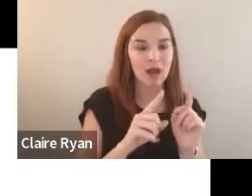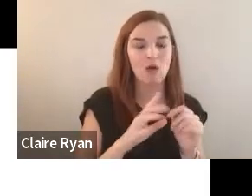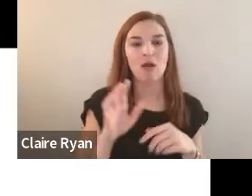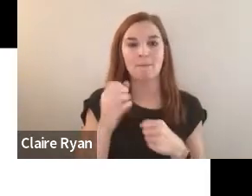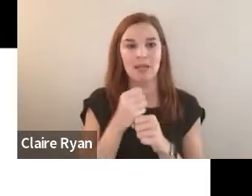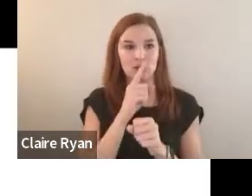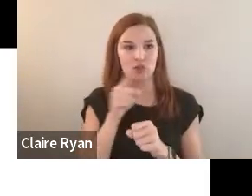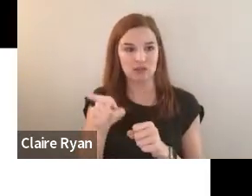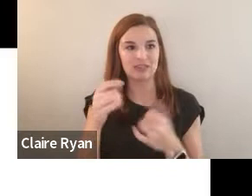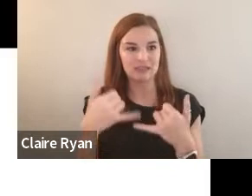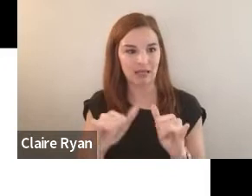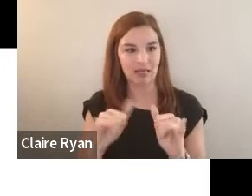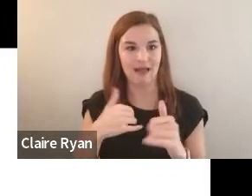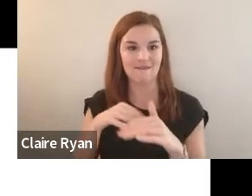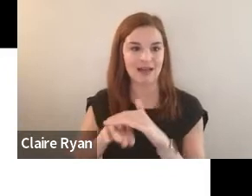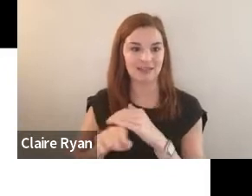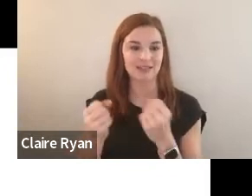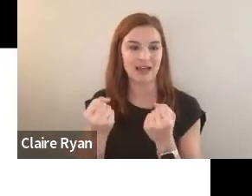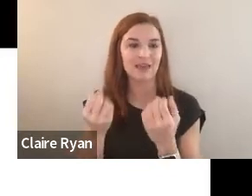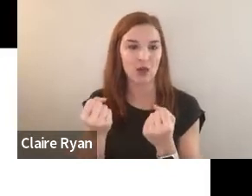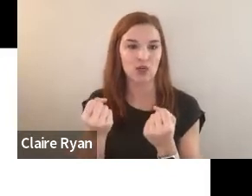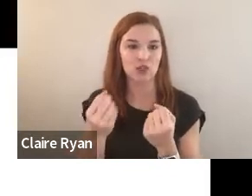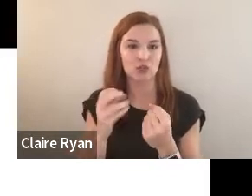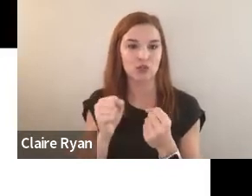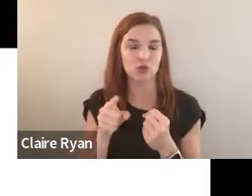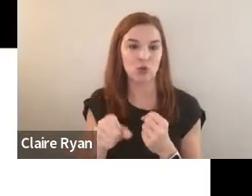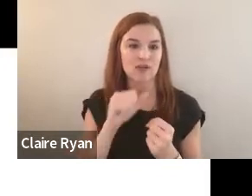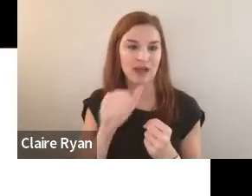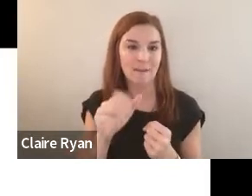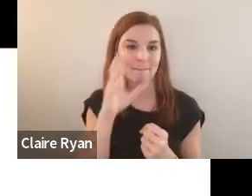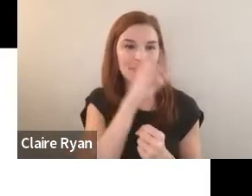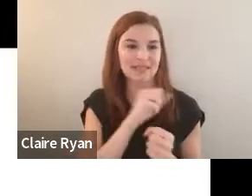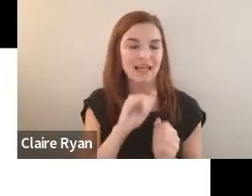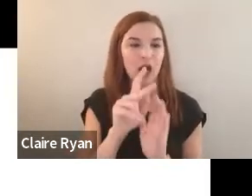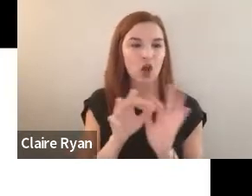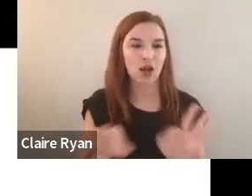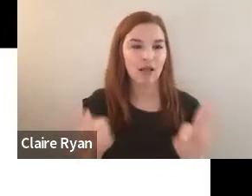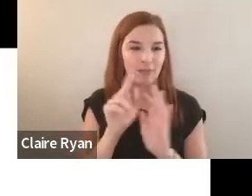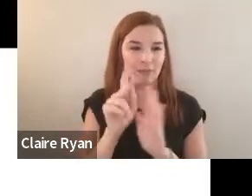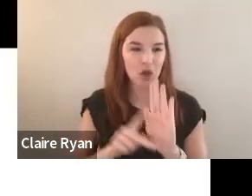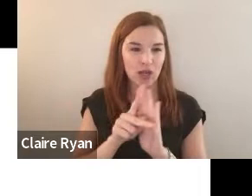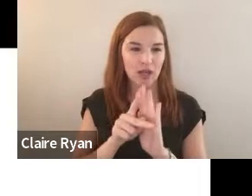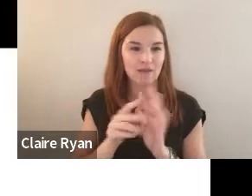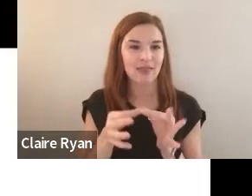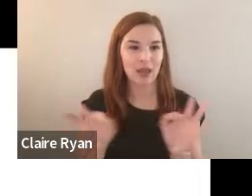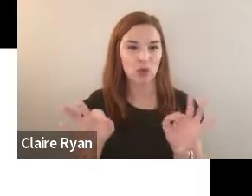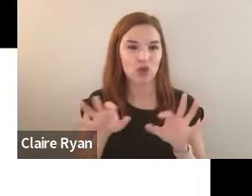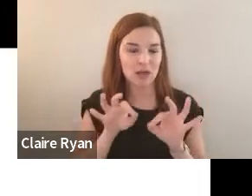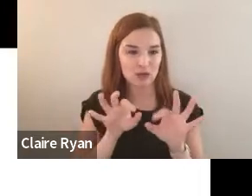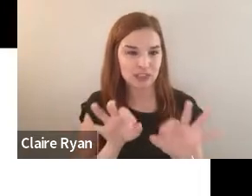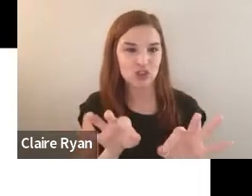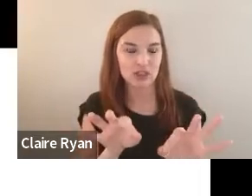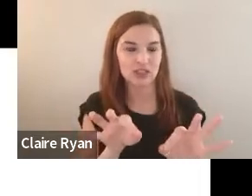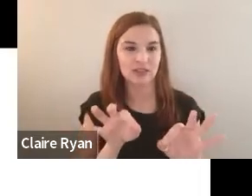because of the idea that if they don't successfully develop spoken language, then they won't have access to language. But they're